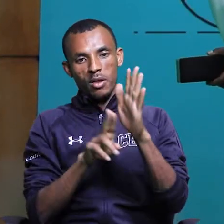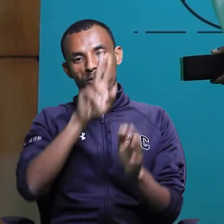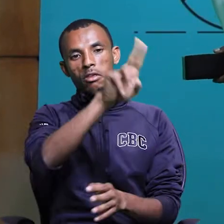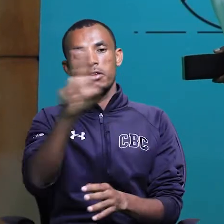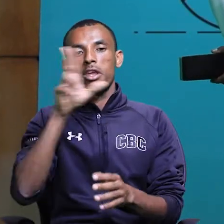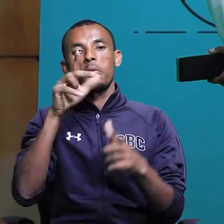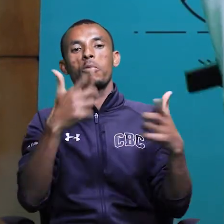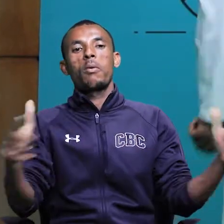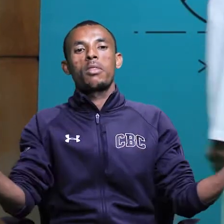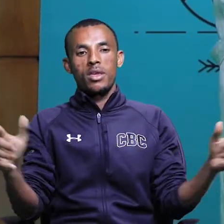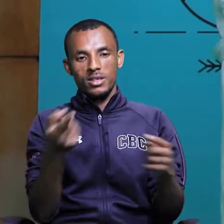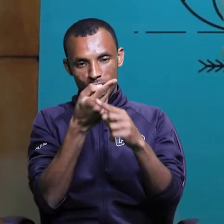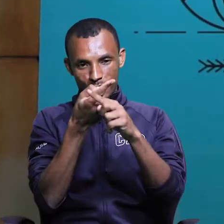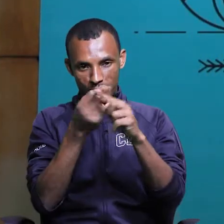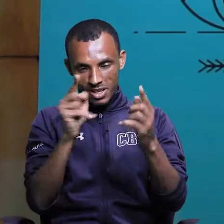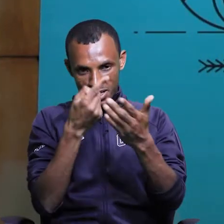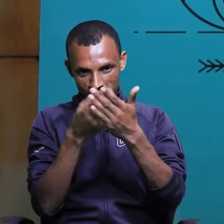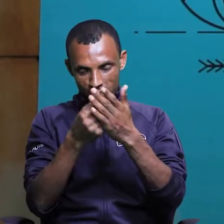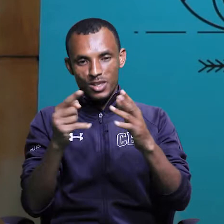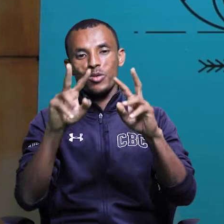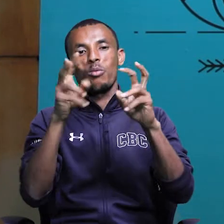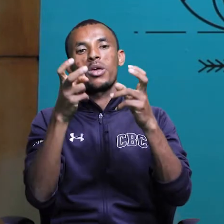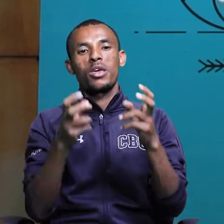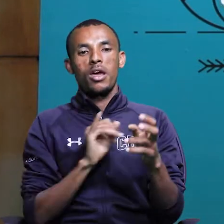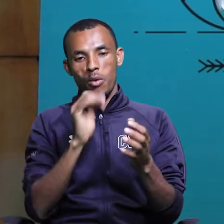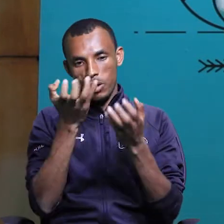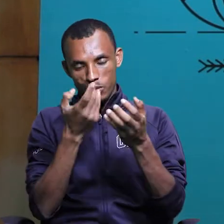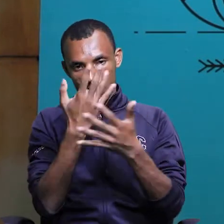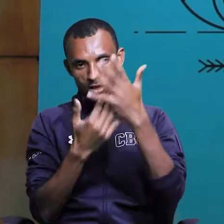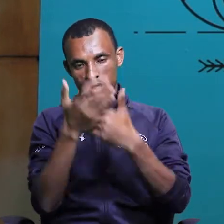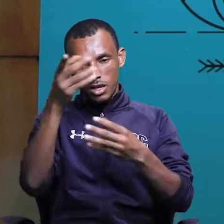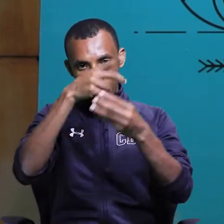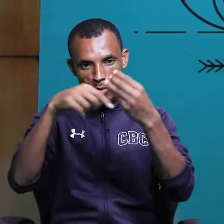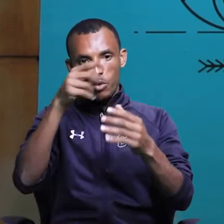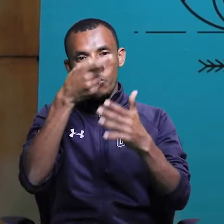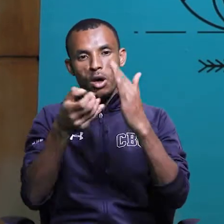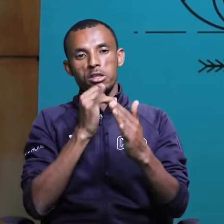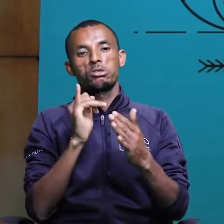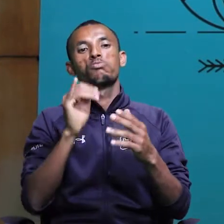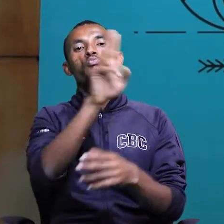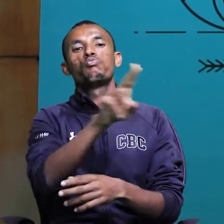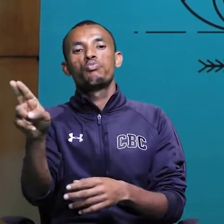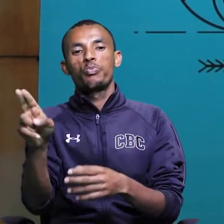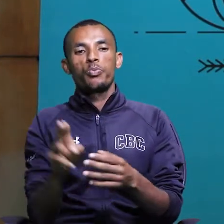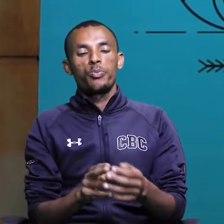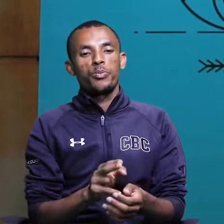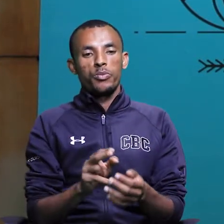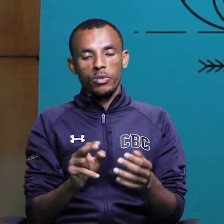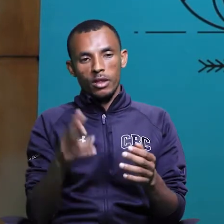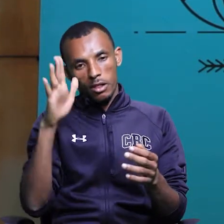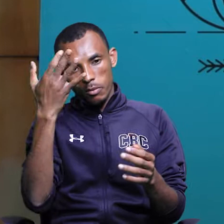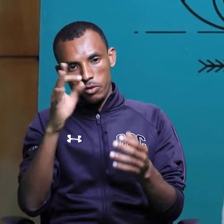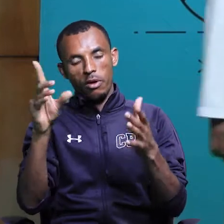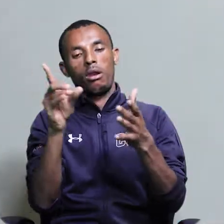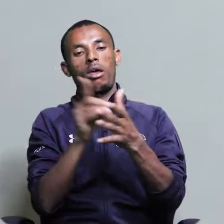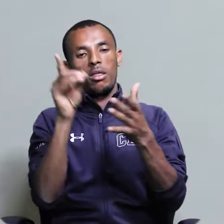probability. Especially in this subtopic, I want to discuss about what is that statistics, types of